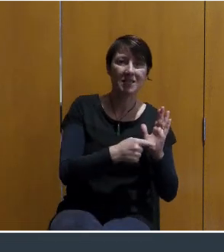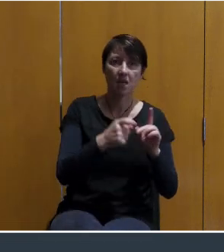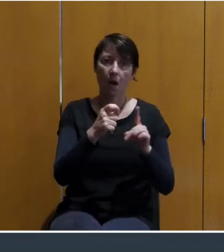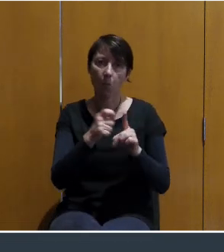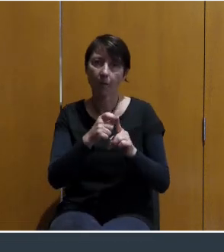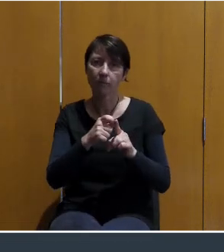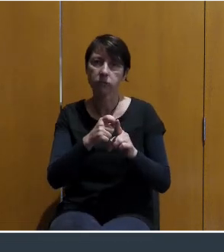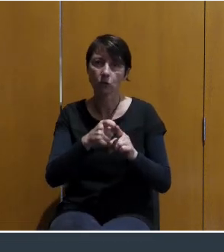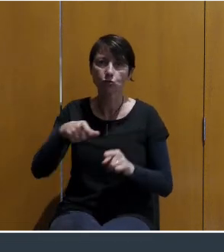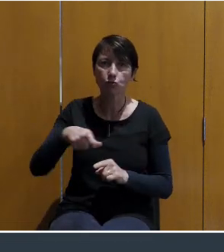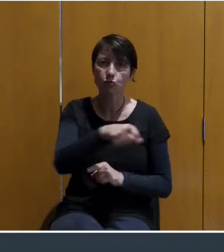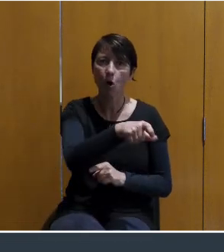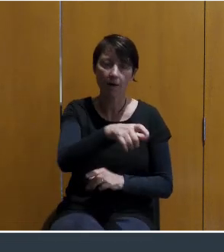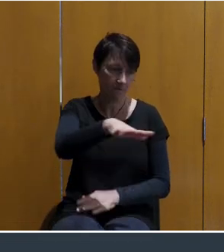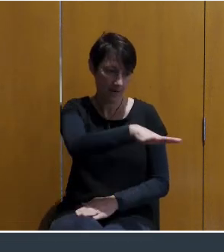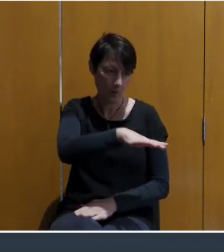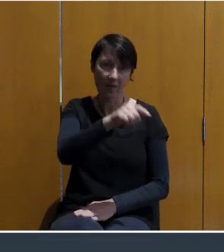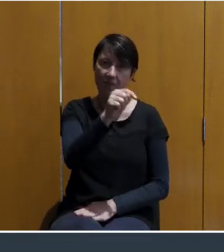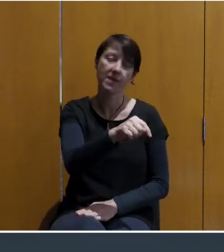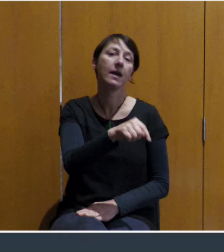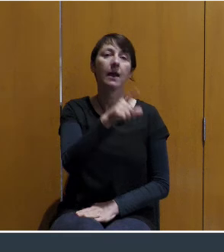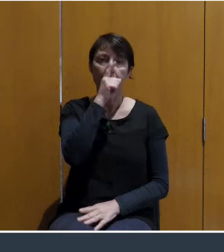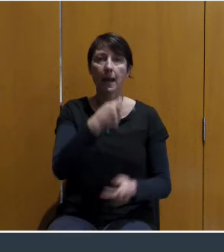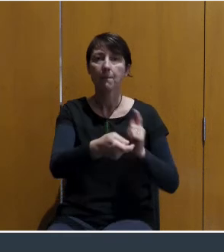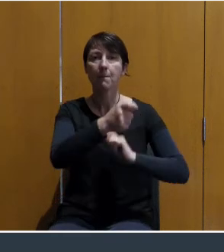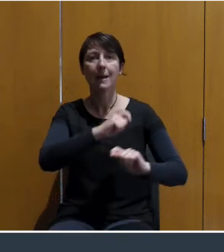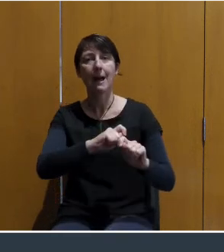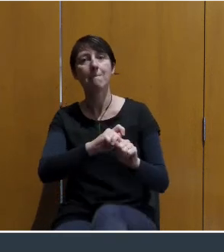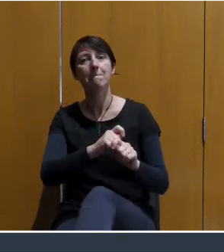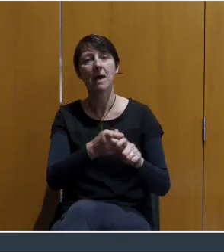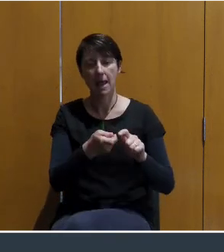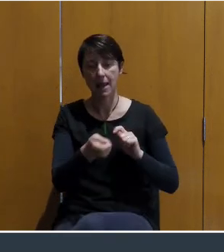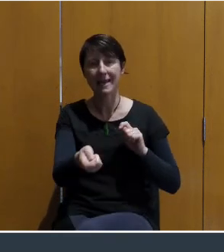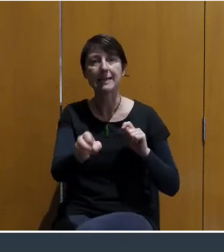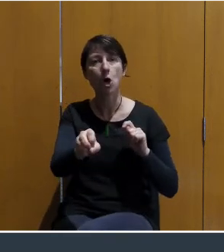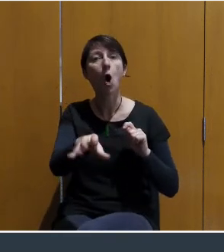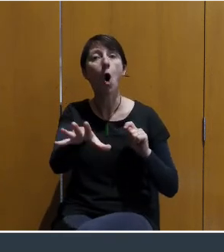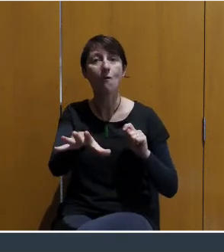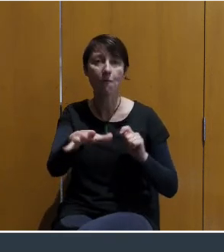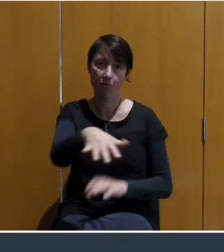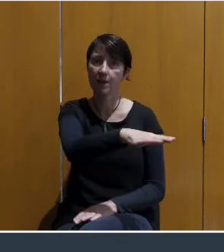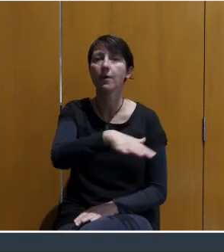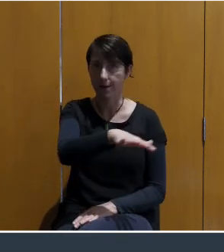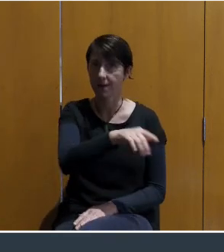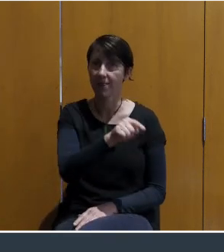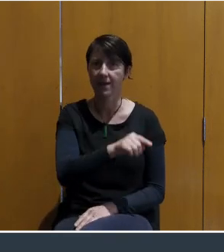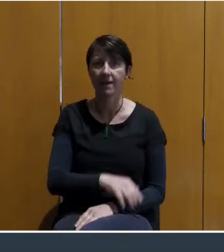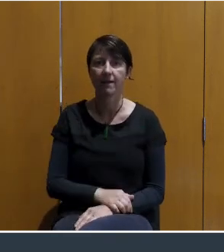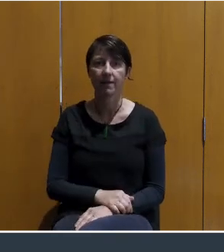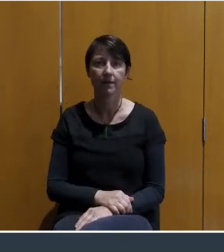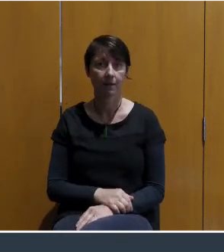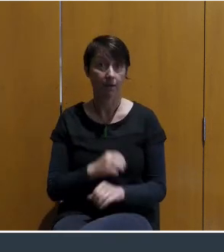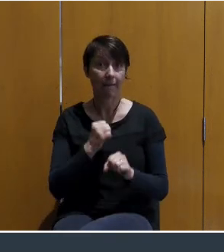dog off-lead exercise area. So this also comes from the submitter Gavin Ide in the morning, which